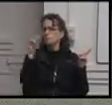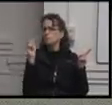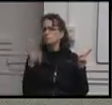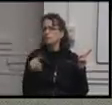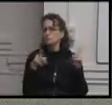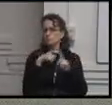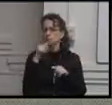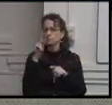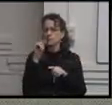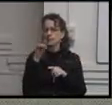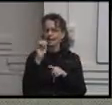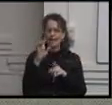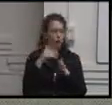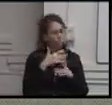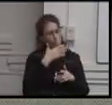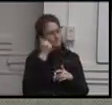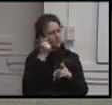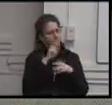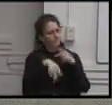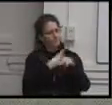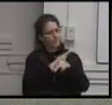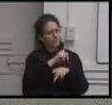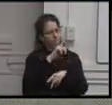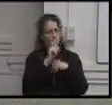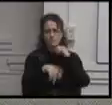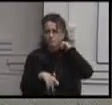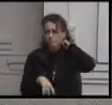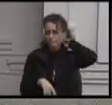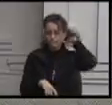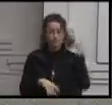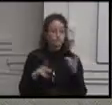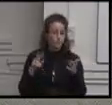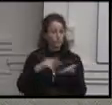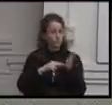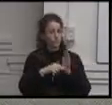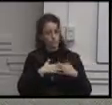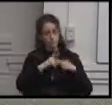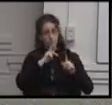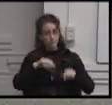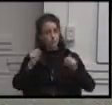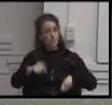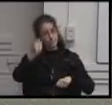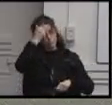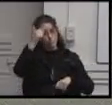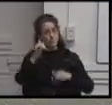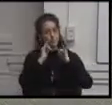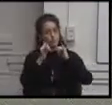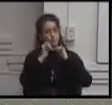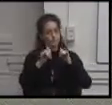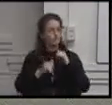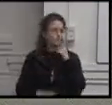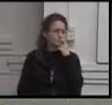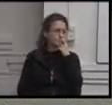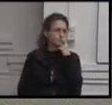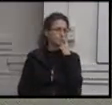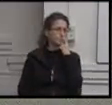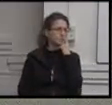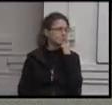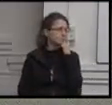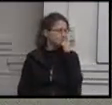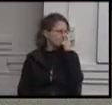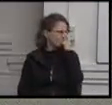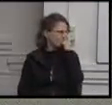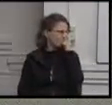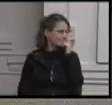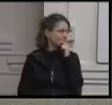Those are our But favorites. if it's a stupid There's no question, stupid questions. that allows me to have a stupid answer. Okay. We had a lot. We have a lot. John and I always get to ask the